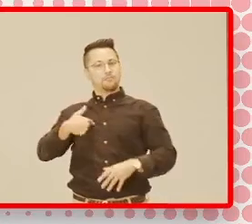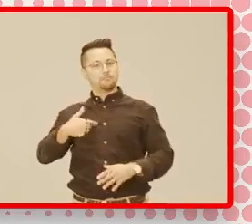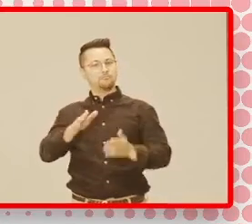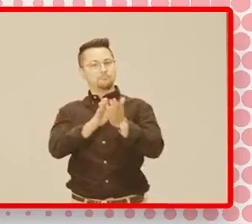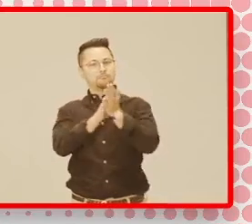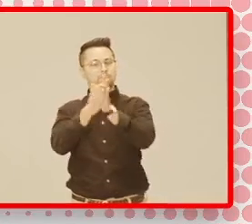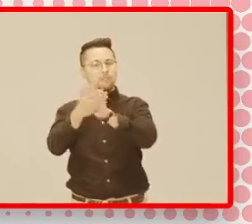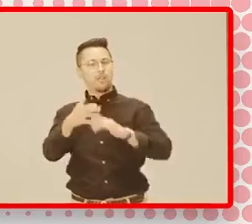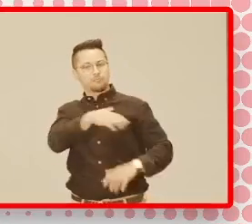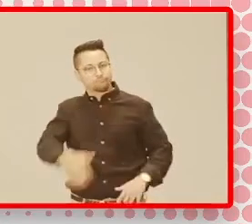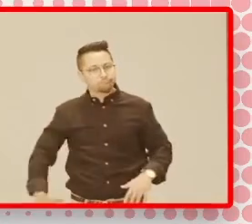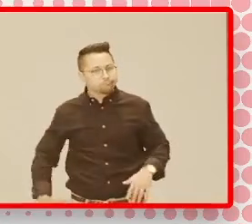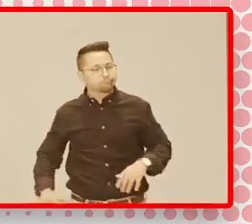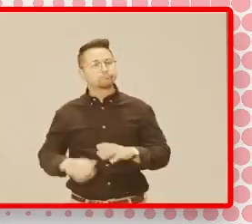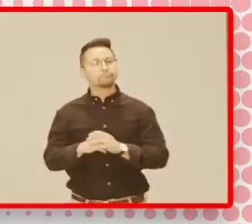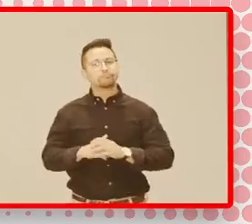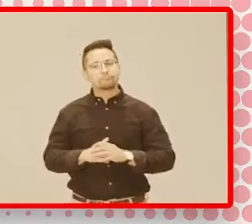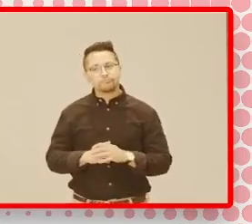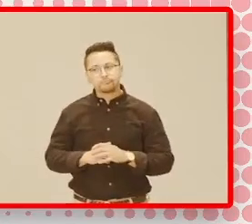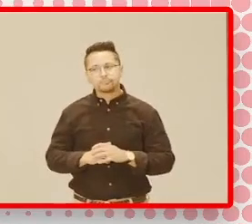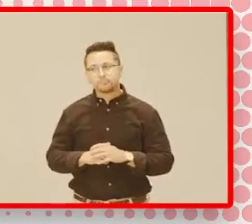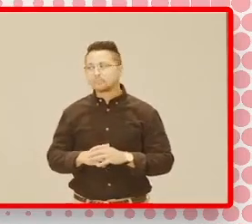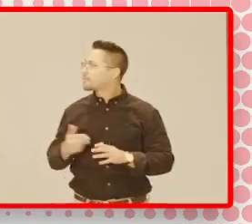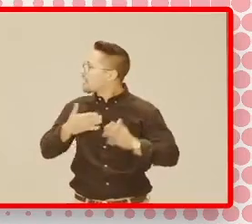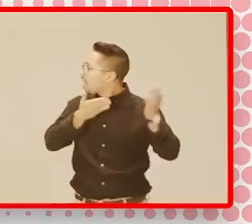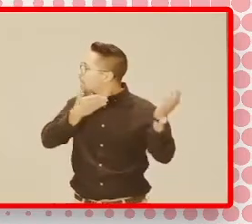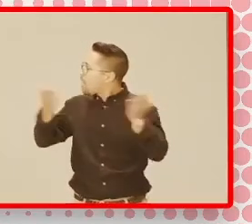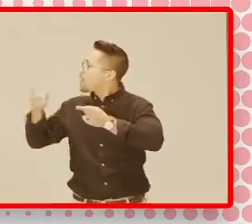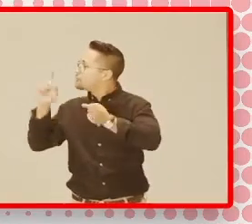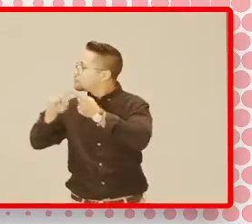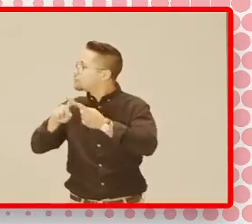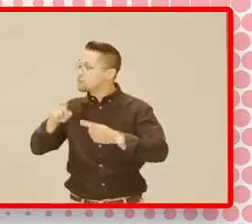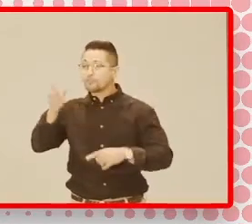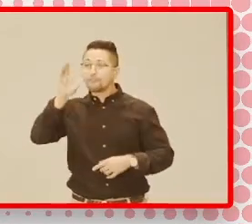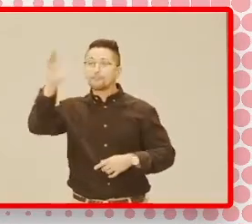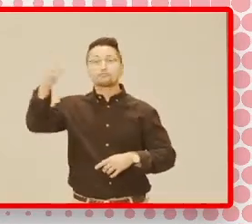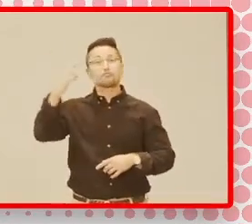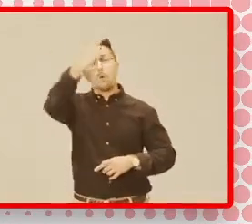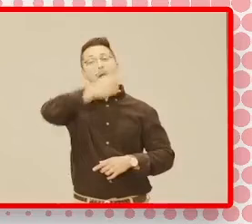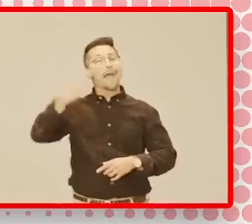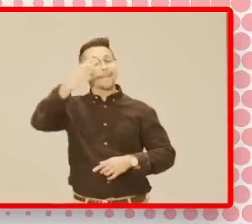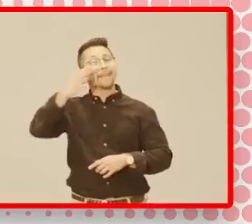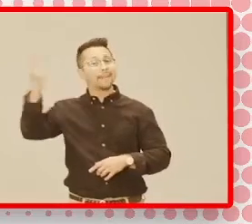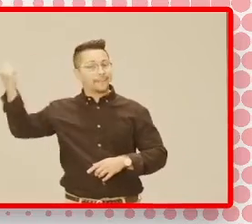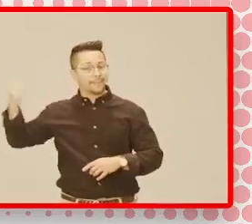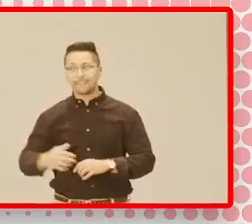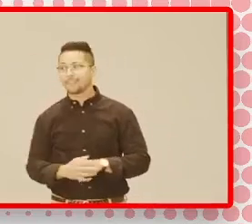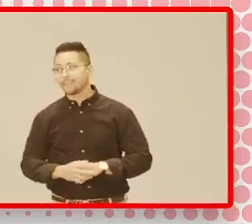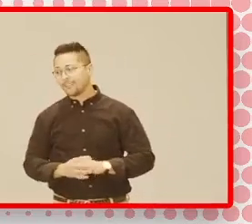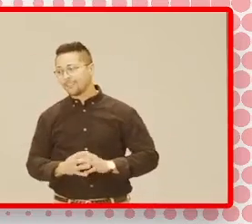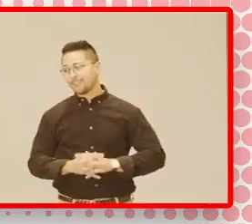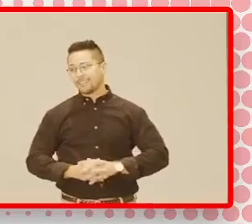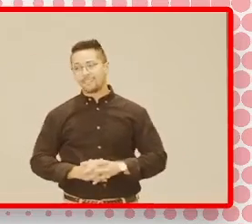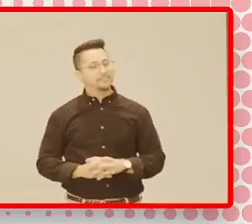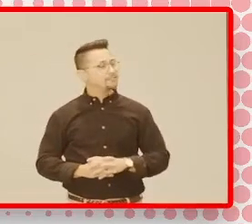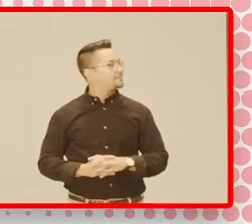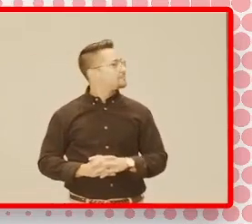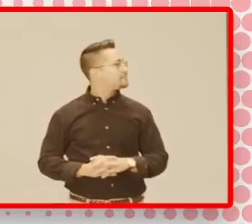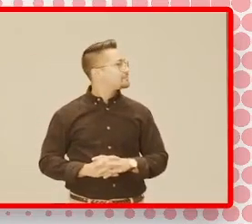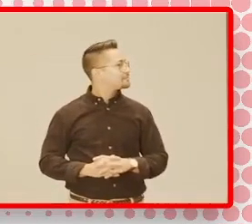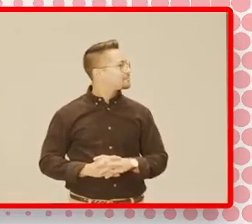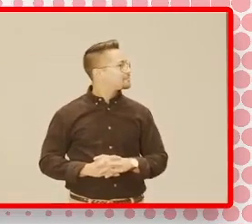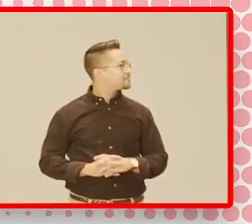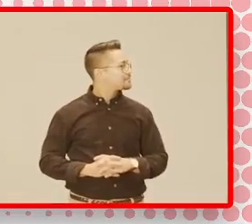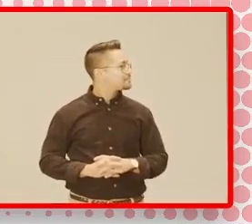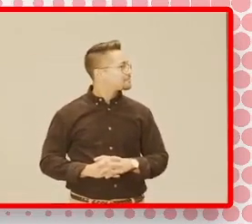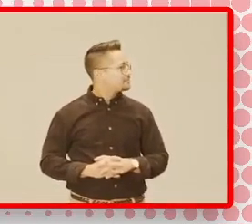invited me to freaking Hawaii. They gave